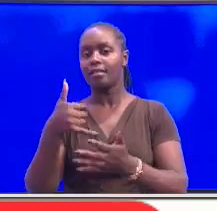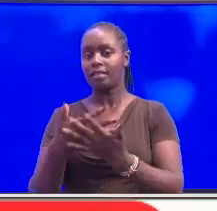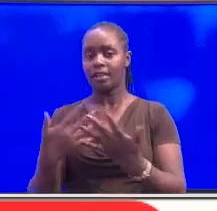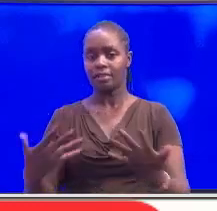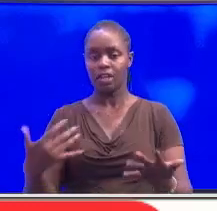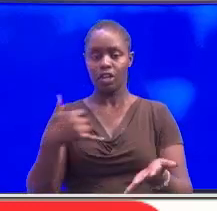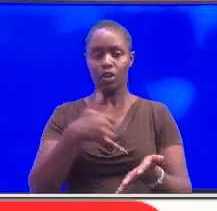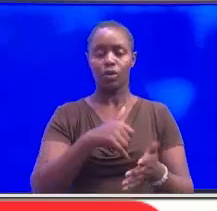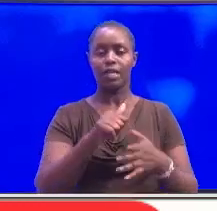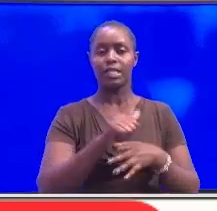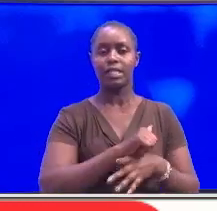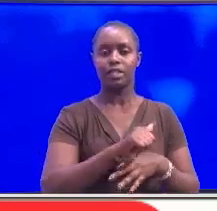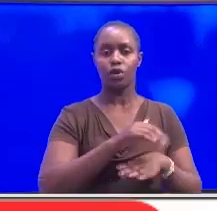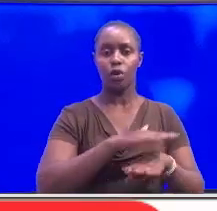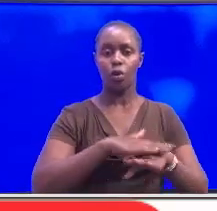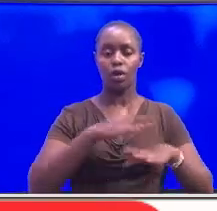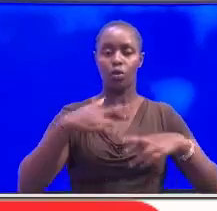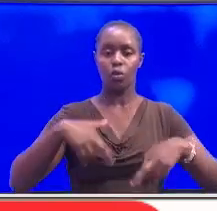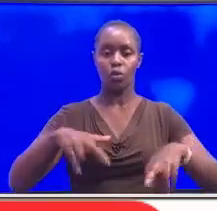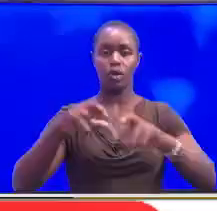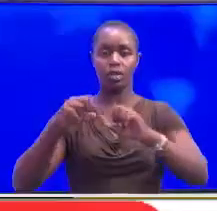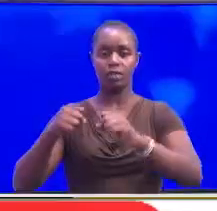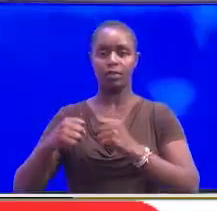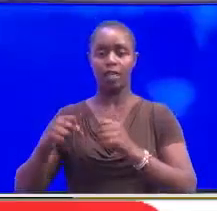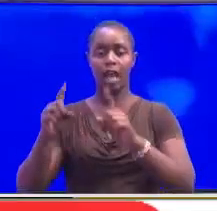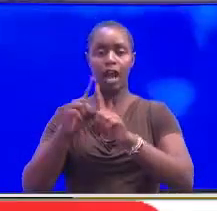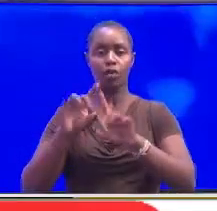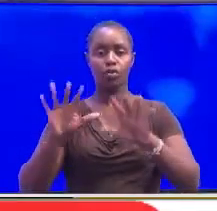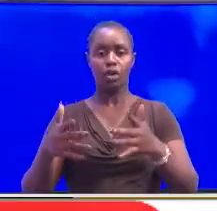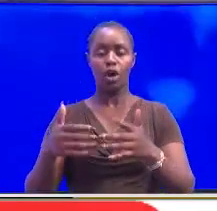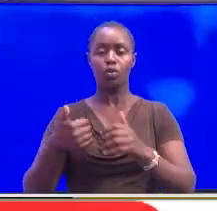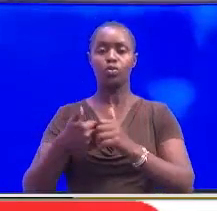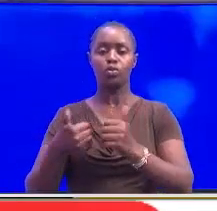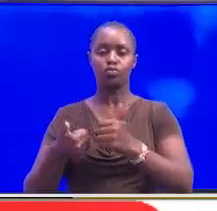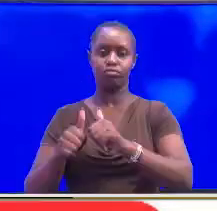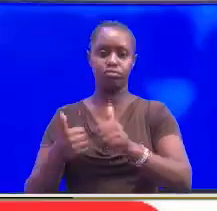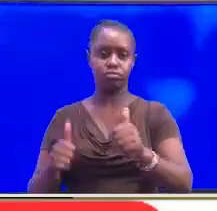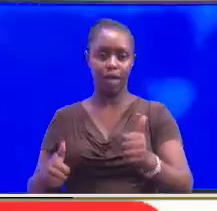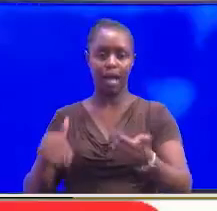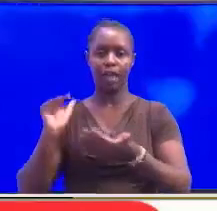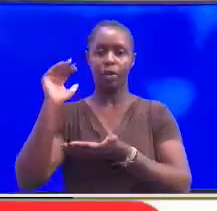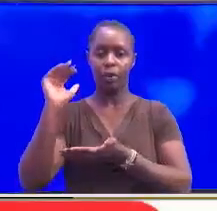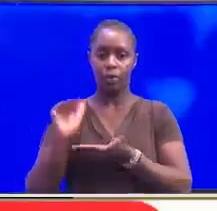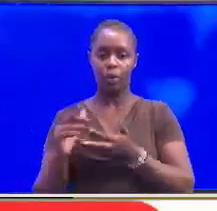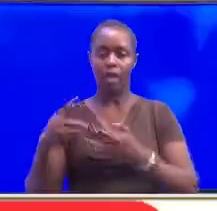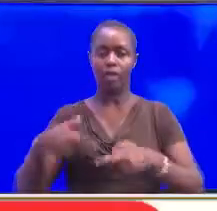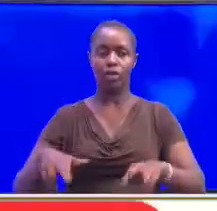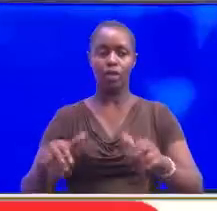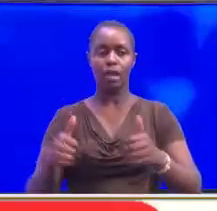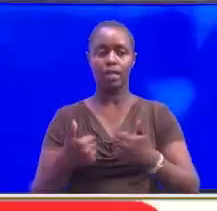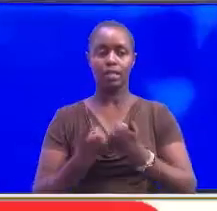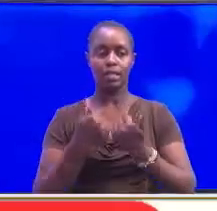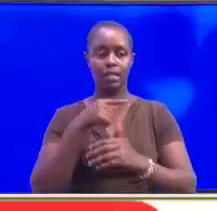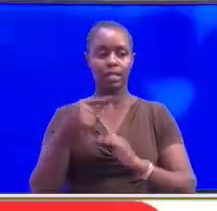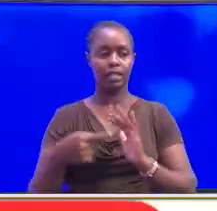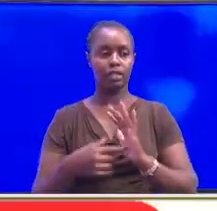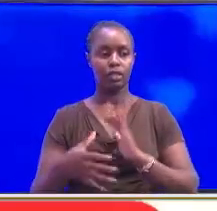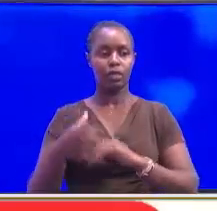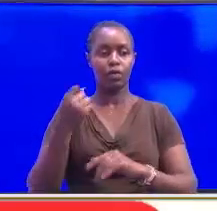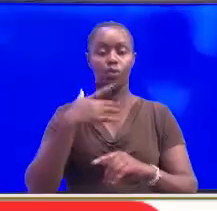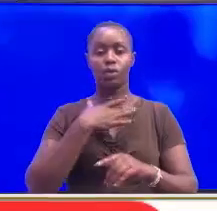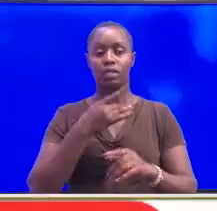safety as a way of curbing the rampant road accidents in the country. The training and free medical camp was led